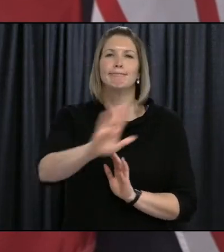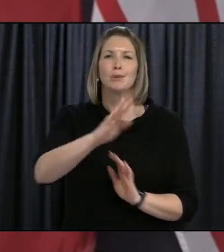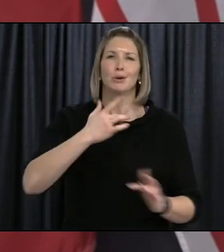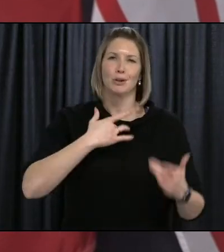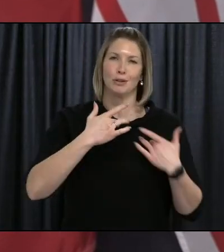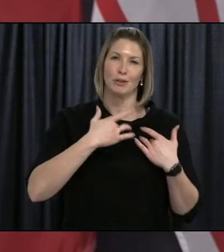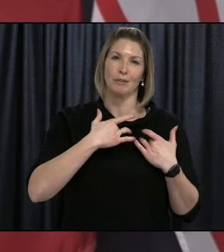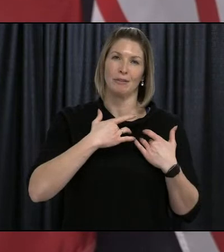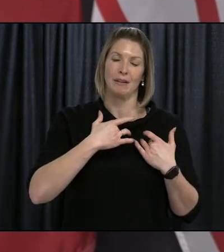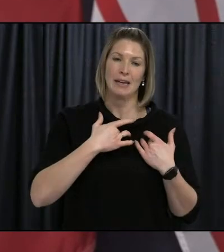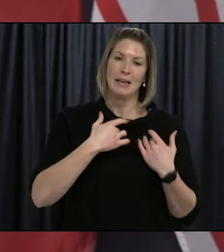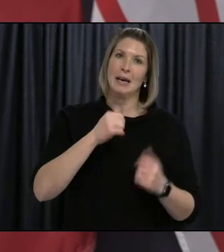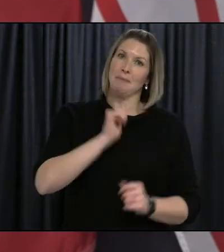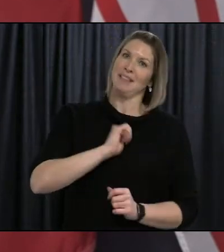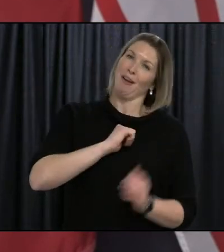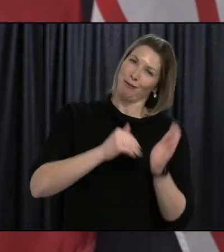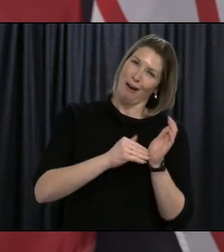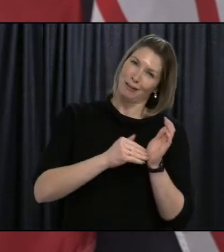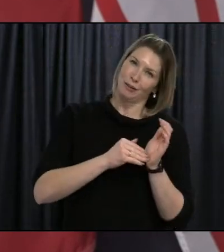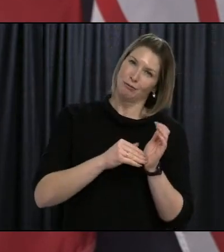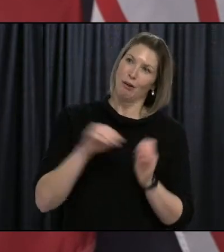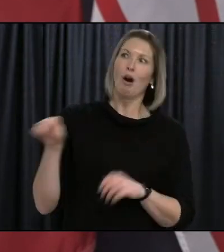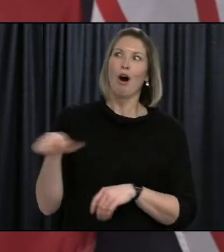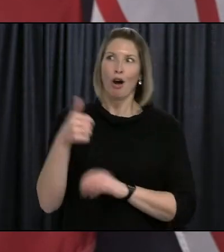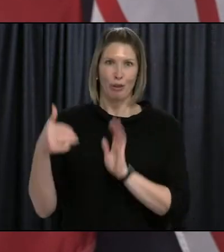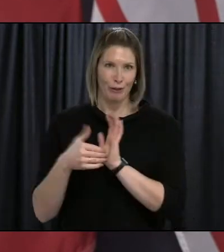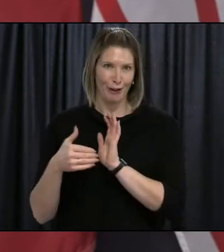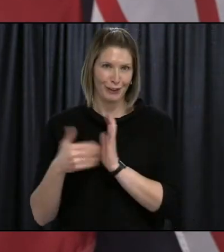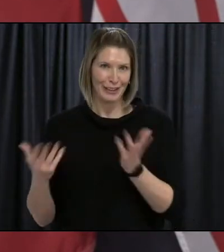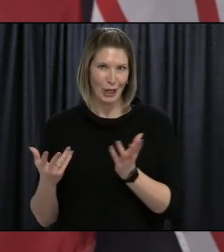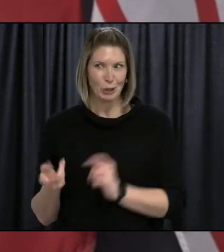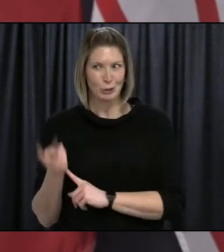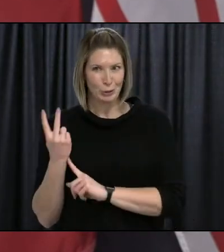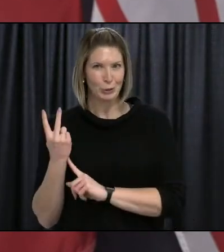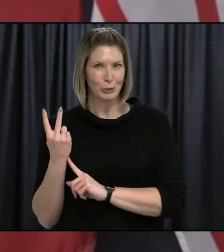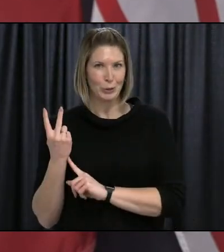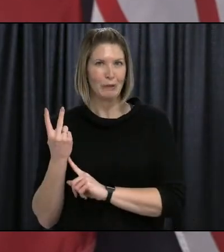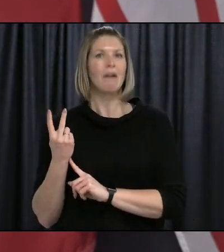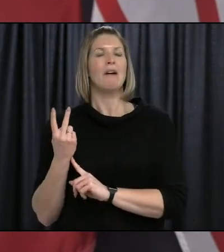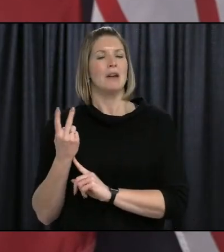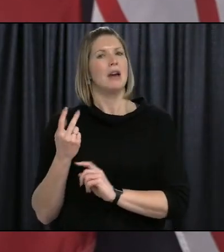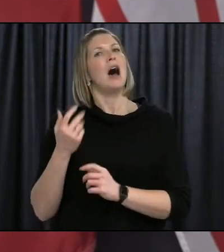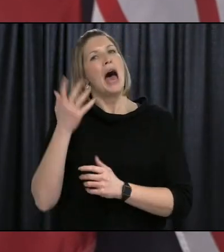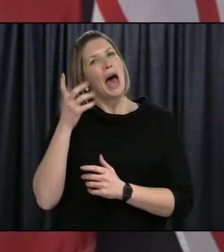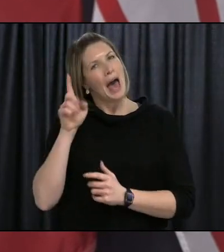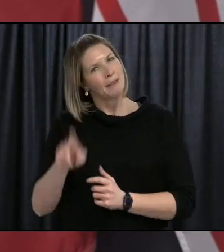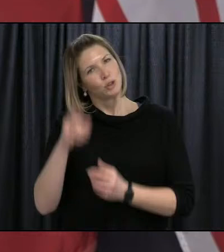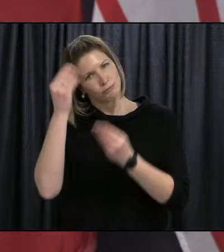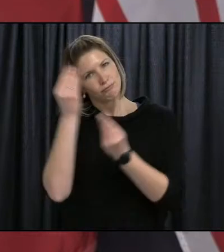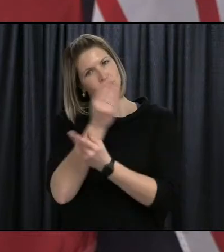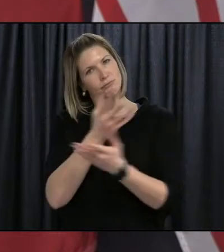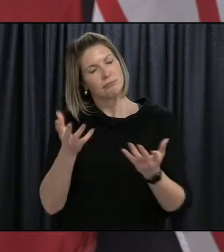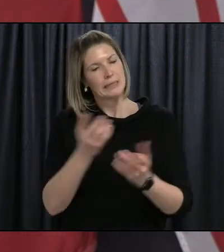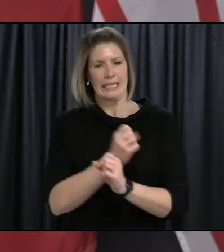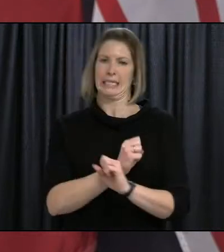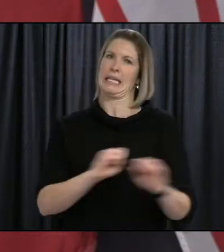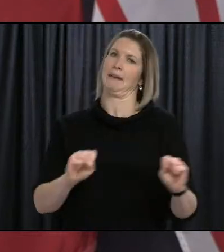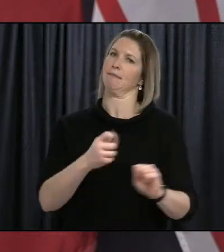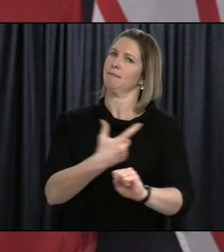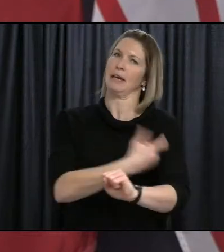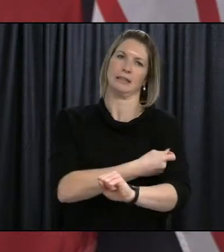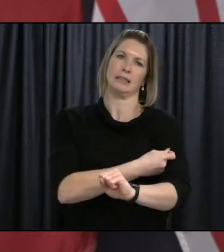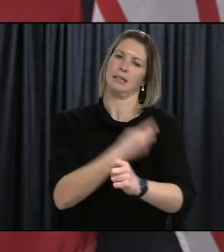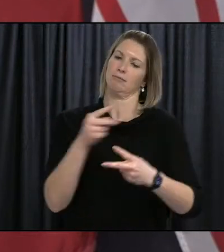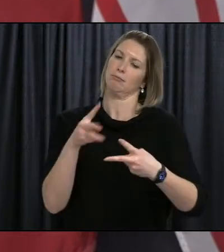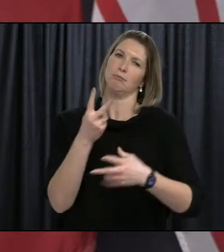other physicians, I have to assure you, these vaccines are safe. They went through rigorous testing, and Health Canada wouldn't approve them if they